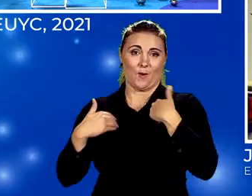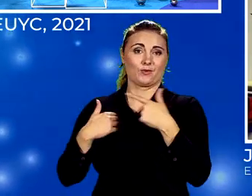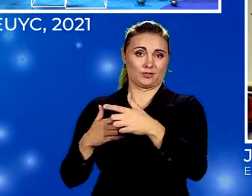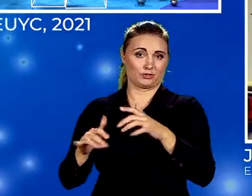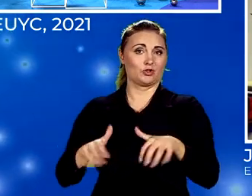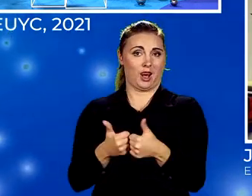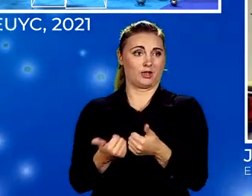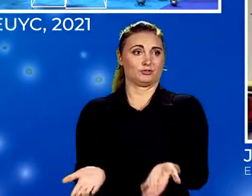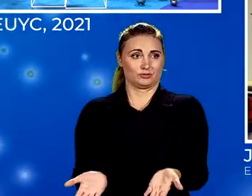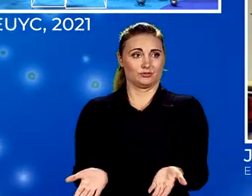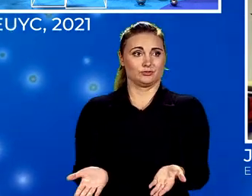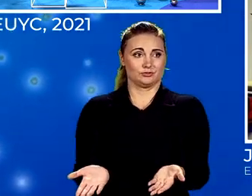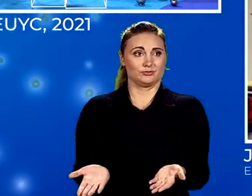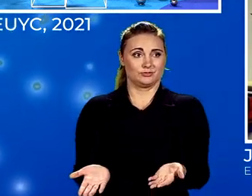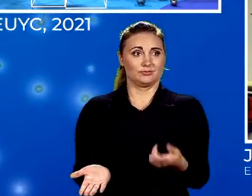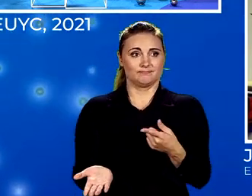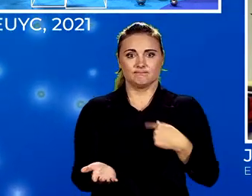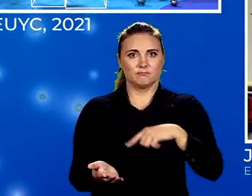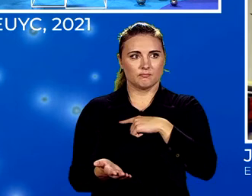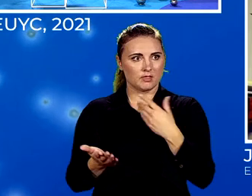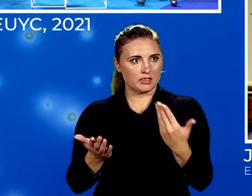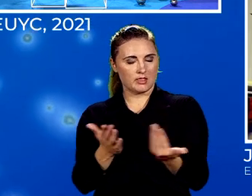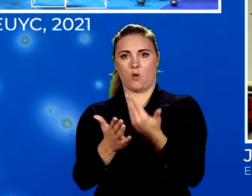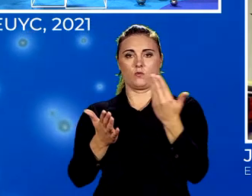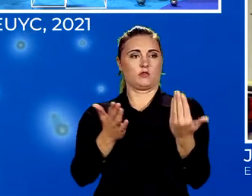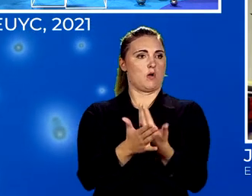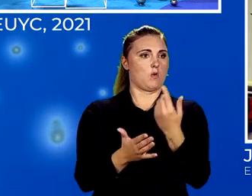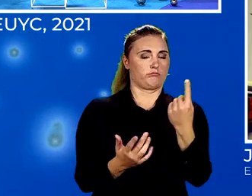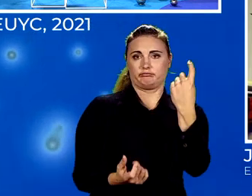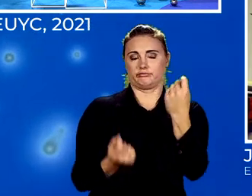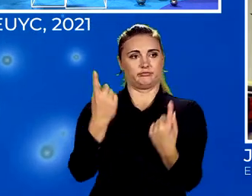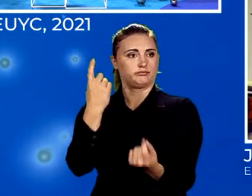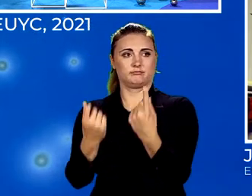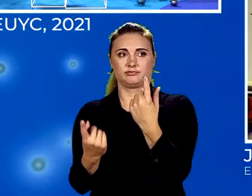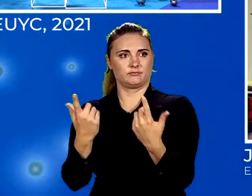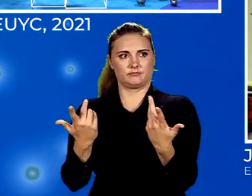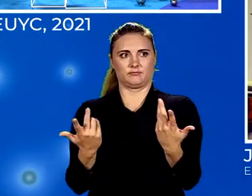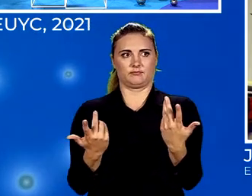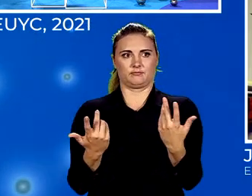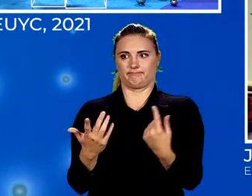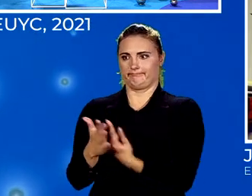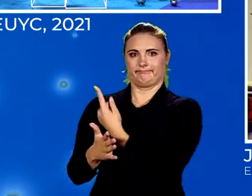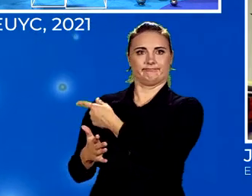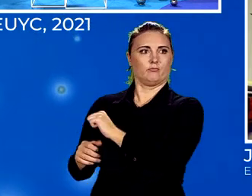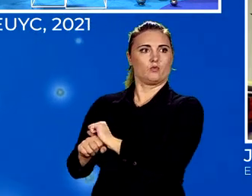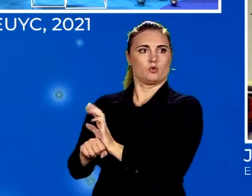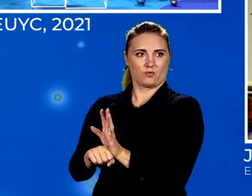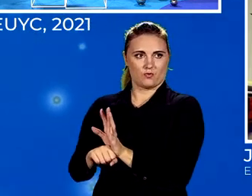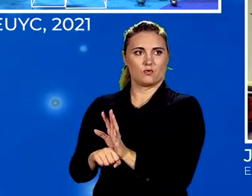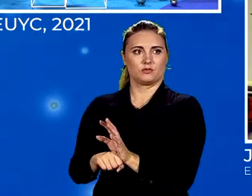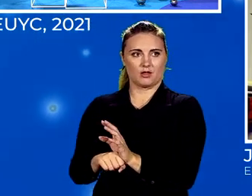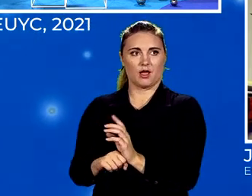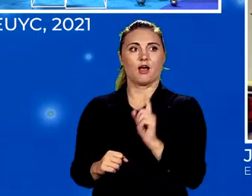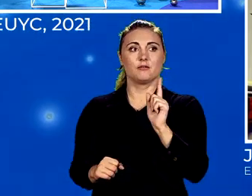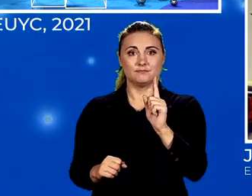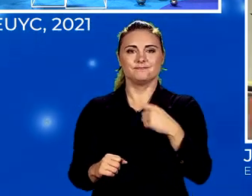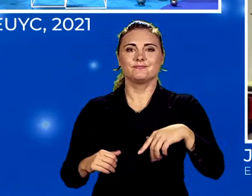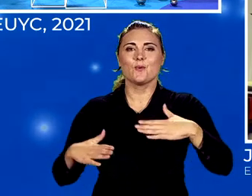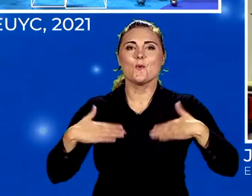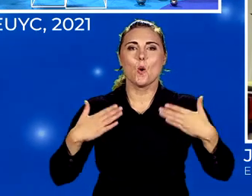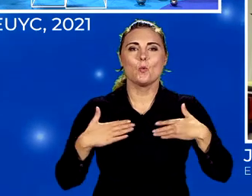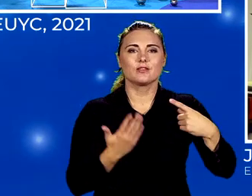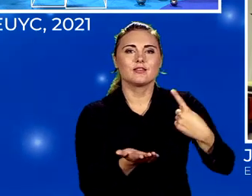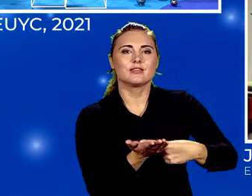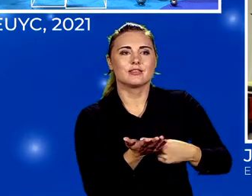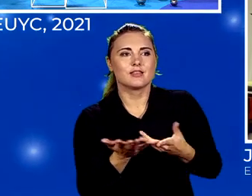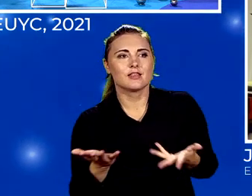started our mandate being in the pandemic. But when it comes to the youth dialogue, great